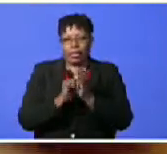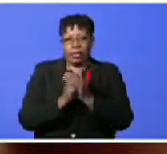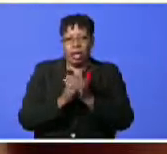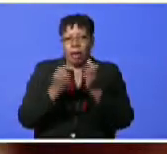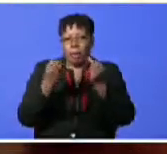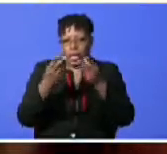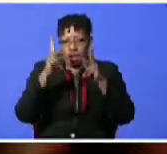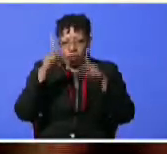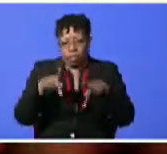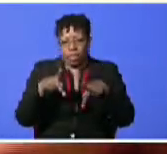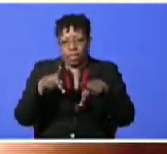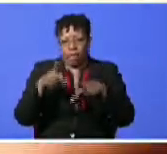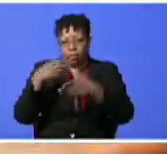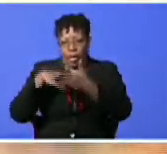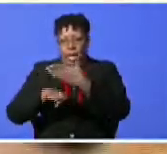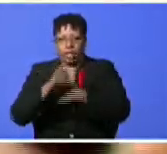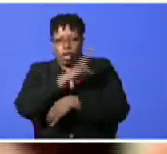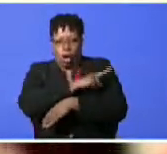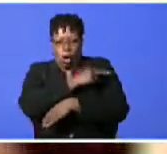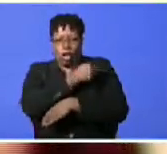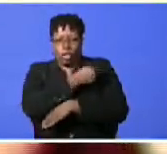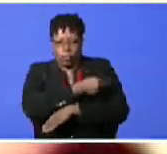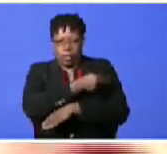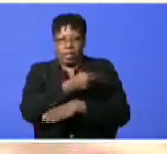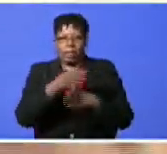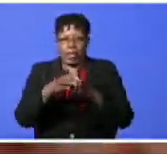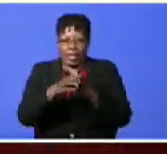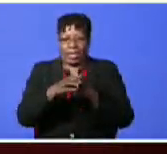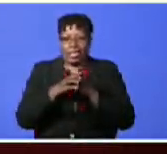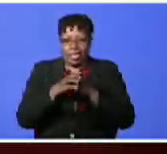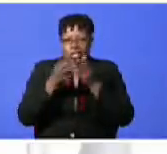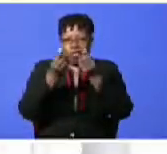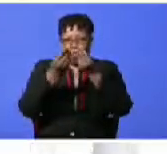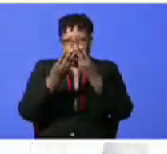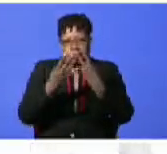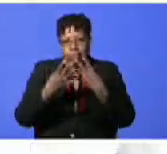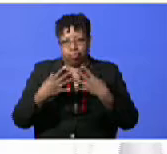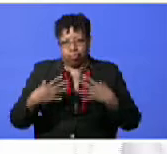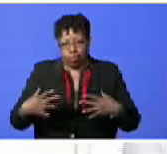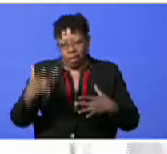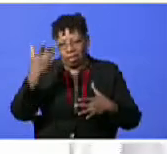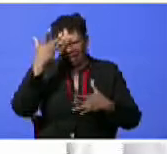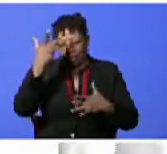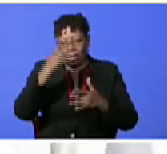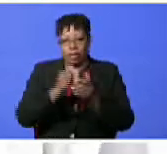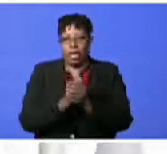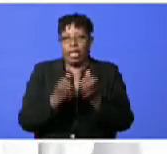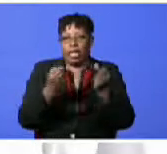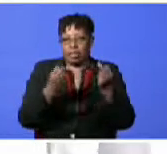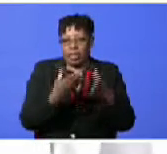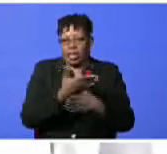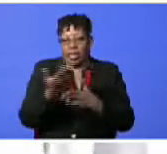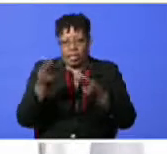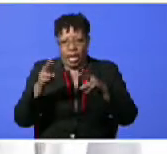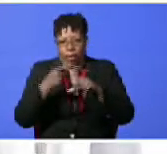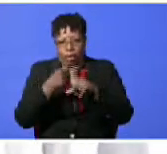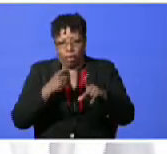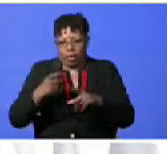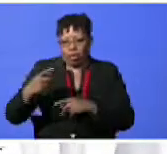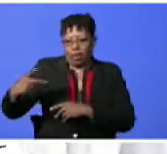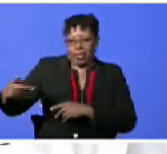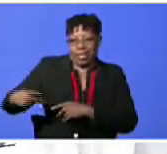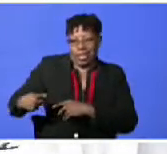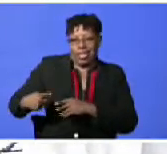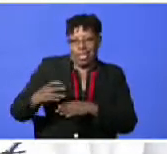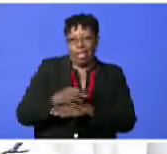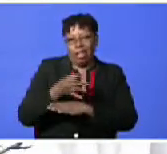to hospital when their condition deteriorates bad. There's a lot of things that can spring off from sickle cell: kidney